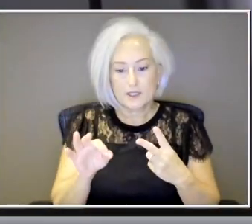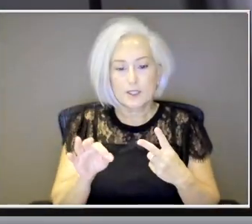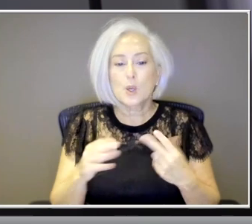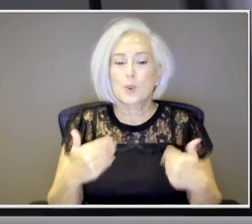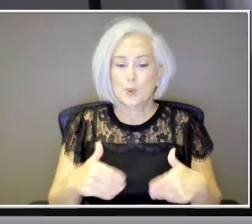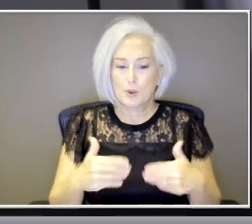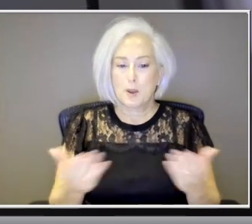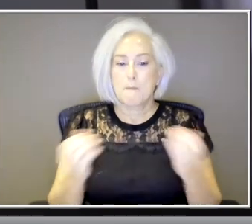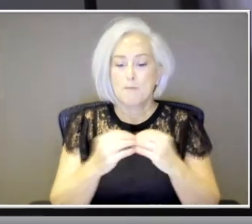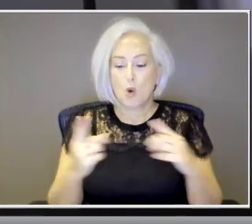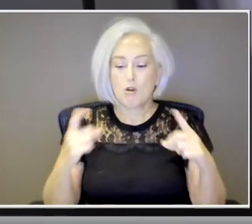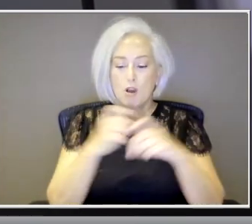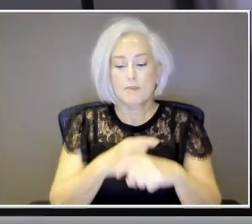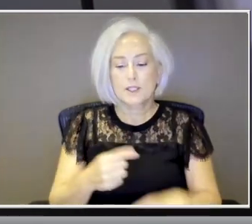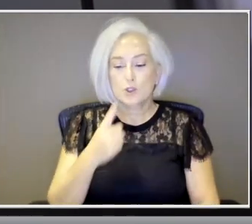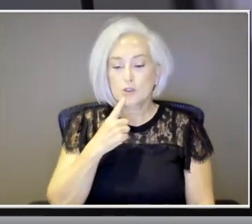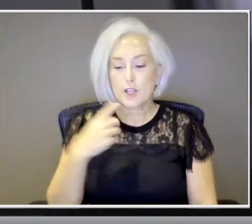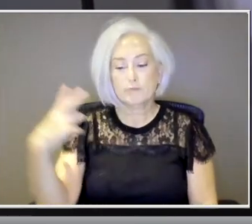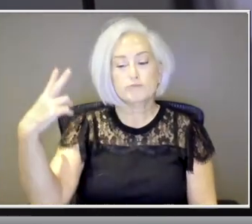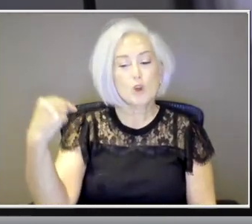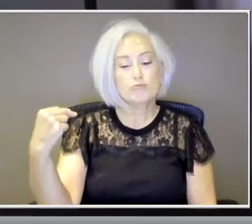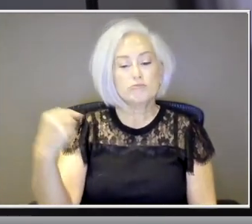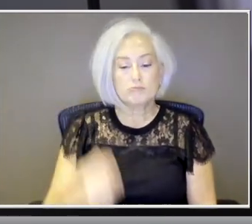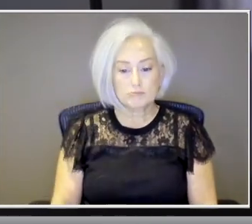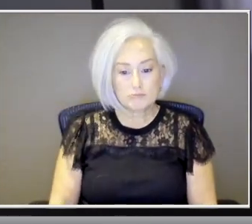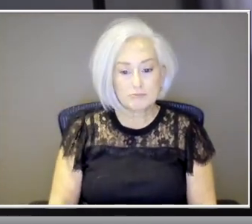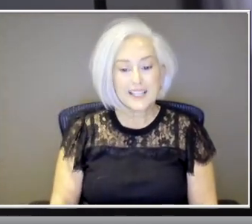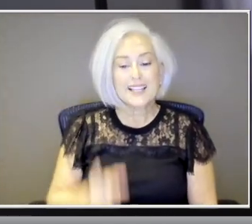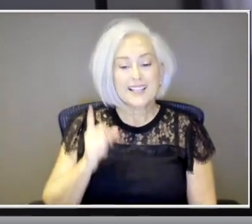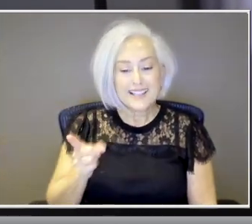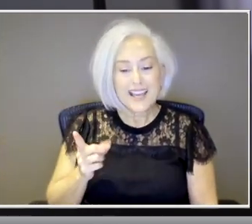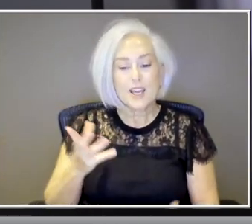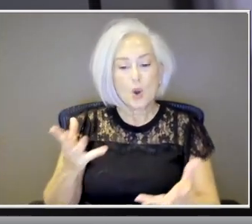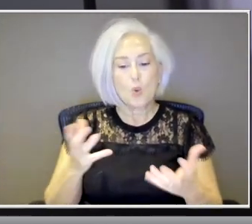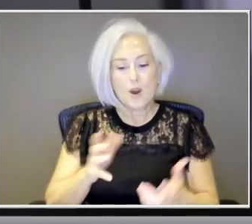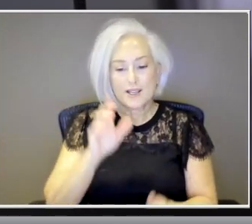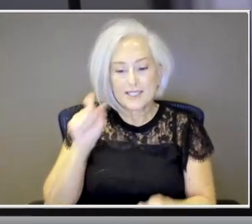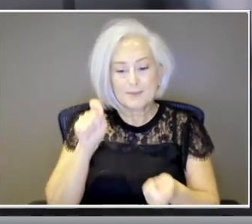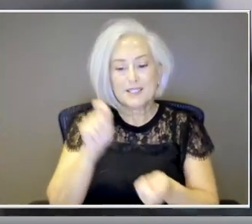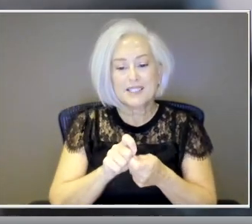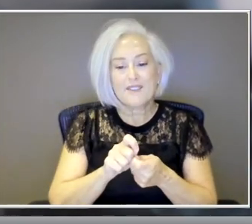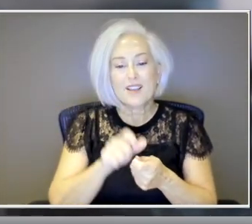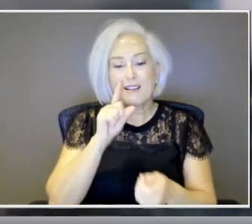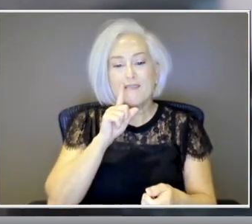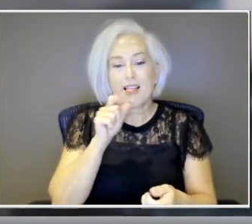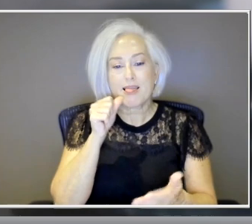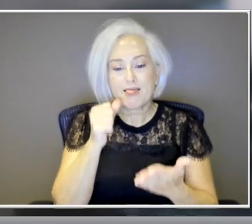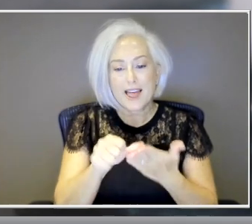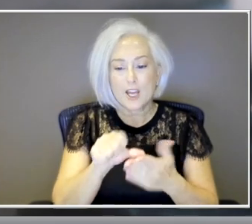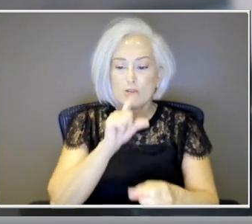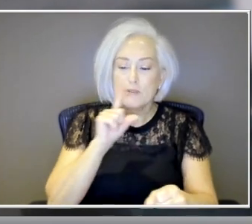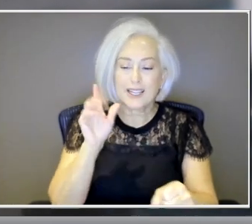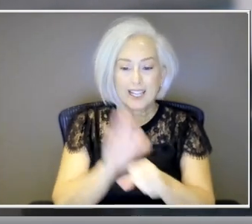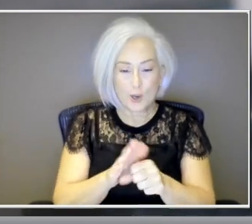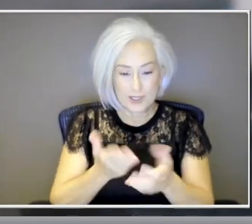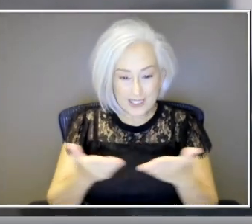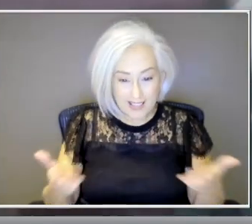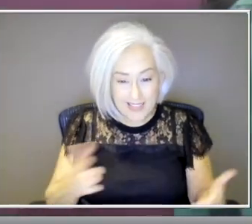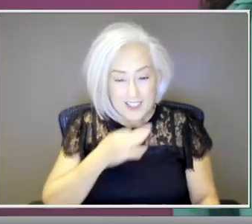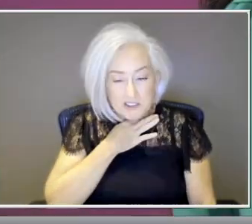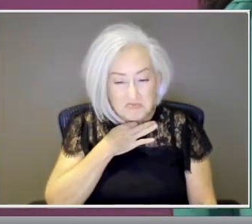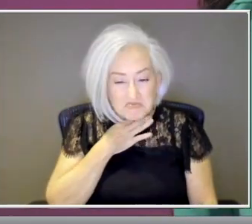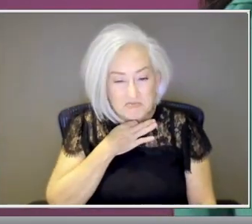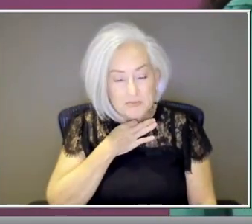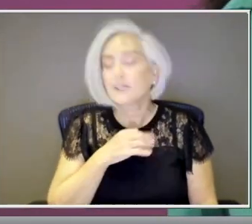just saying, nope, can't do it. They wanted specific letters guaranteeing things. Yeah, so just saying